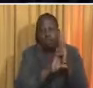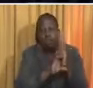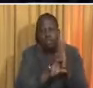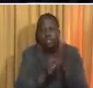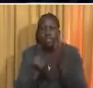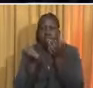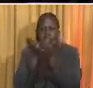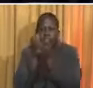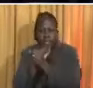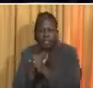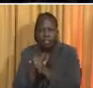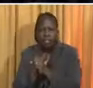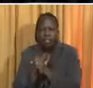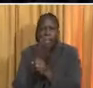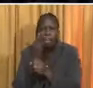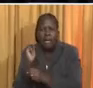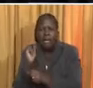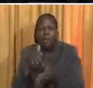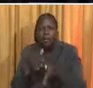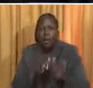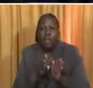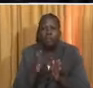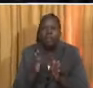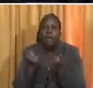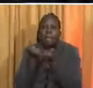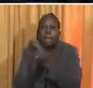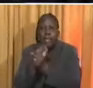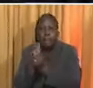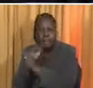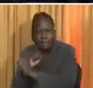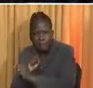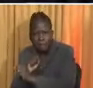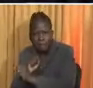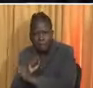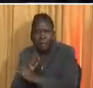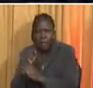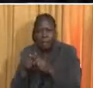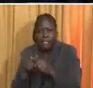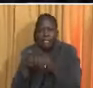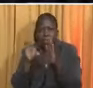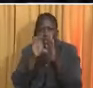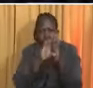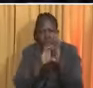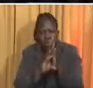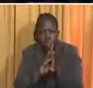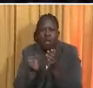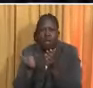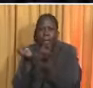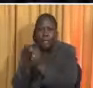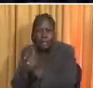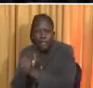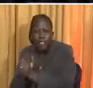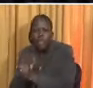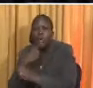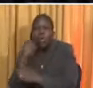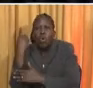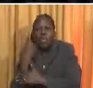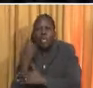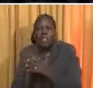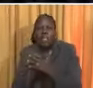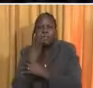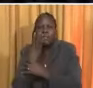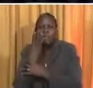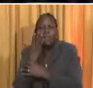changes by way of amendment, that a constitutional amendment can only be initiated either